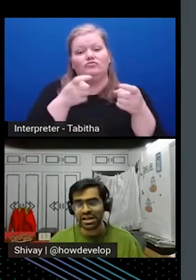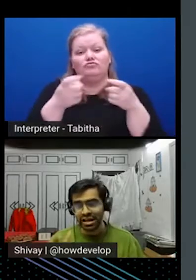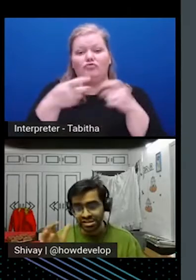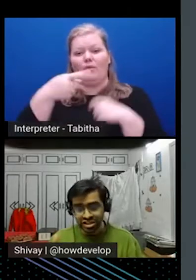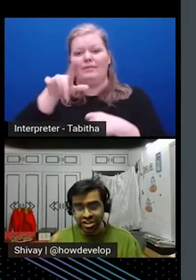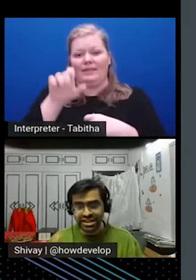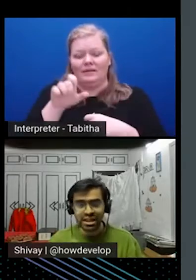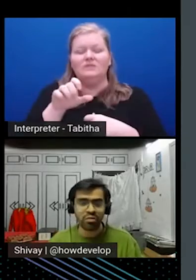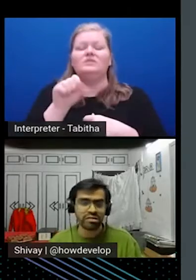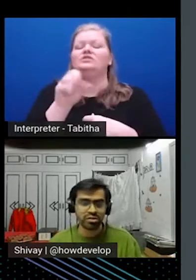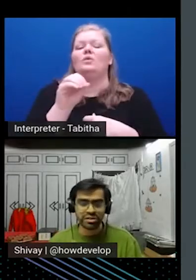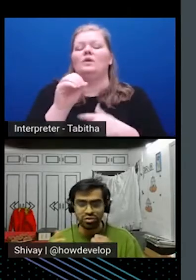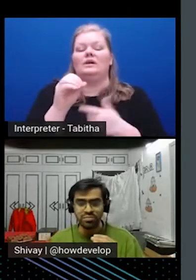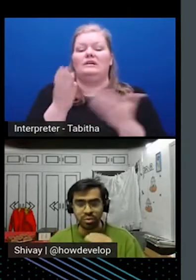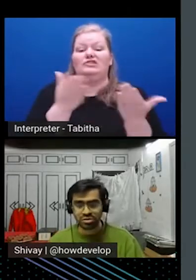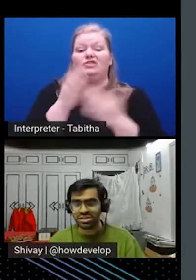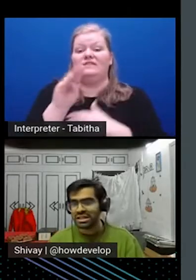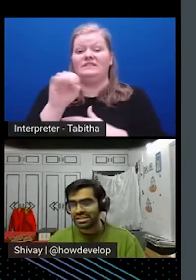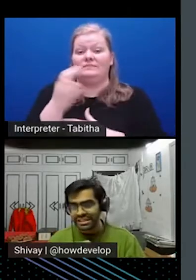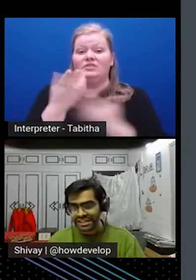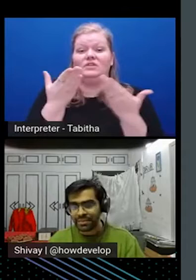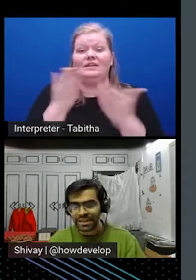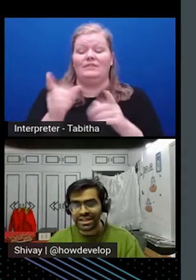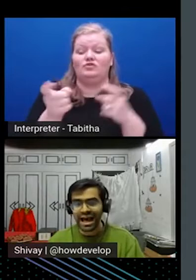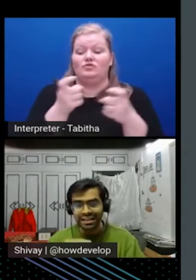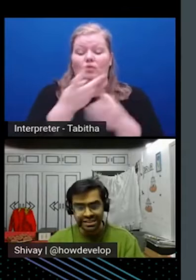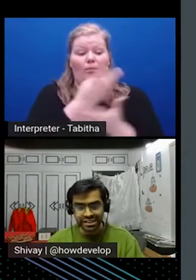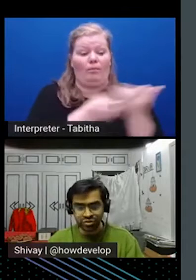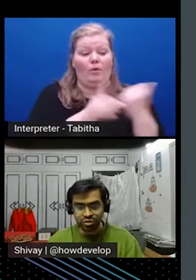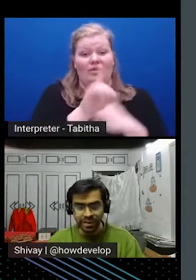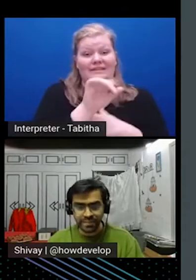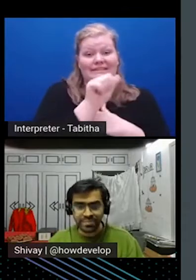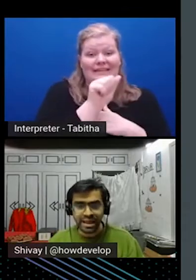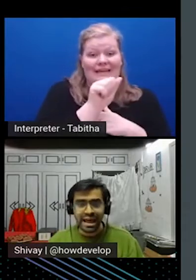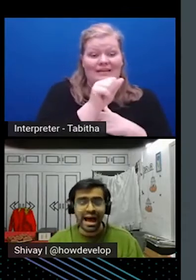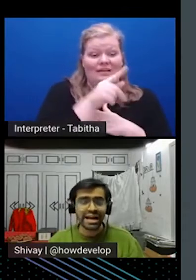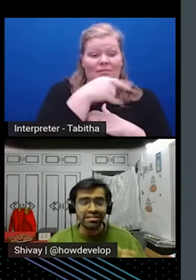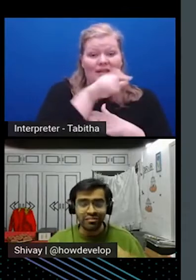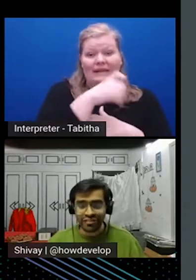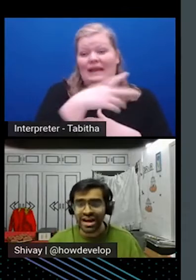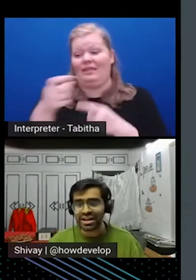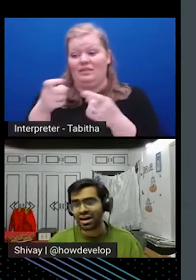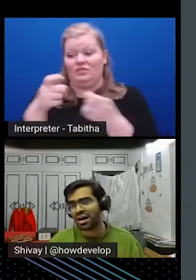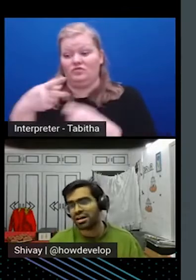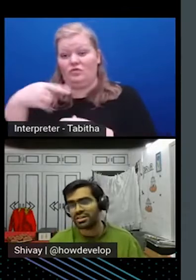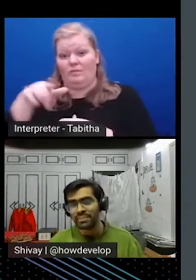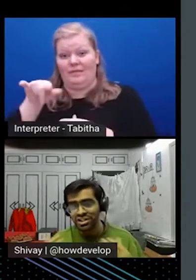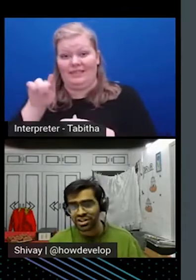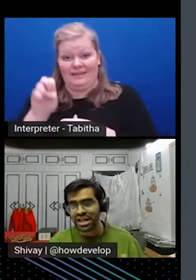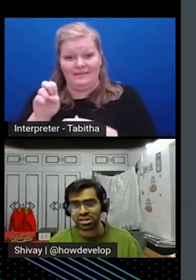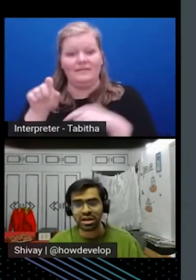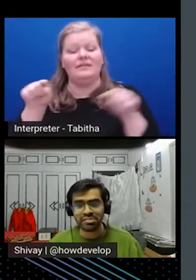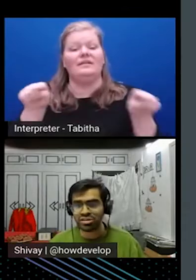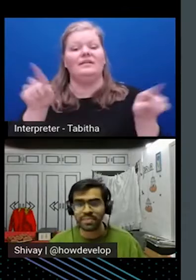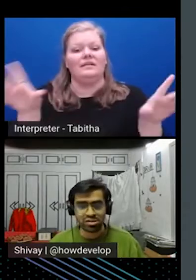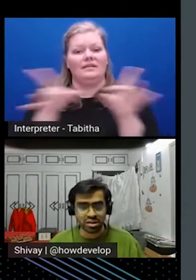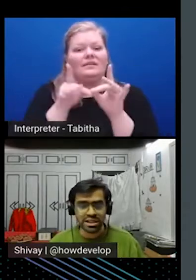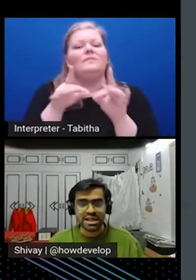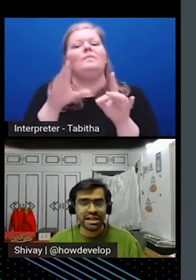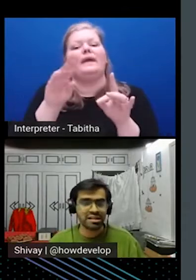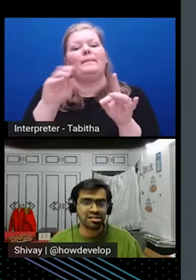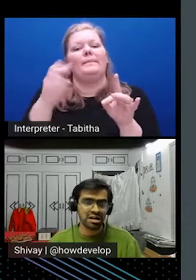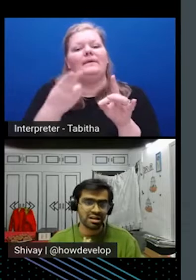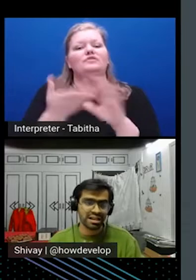mesh essentially allows you to control both the data plane and the control plane. And where the Meshery actually comes into the